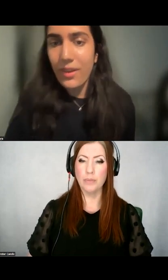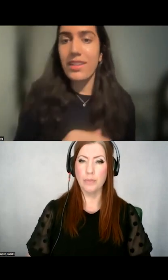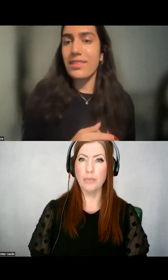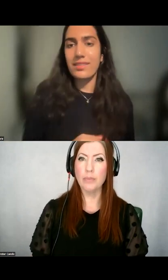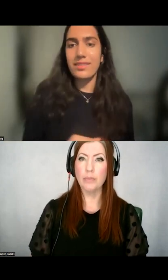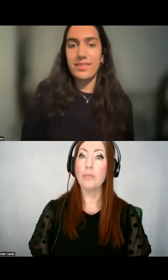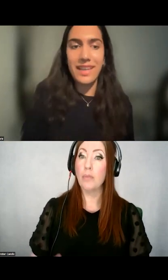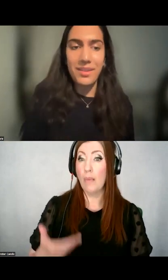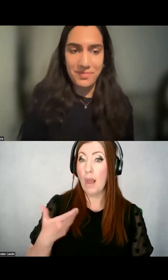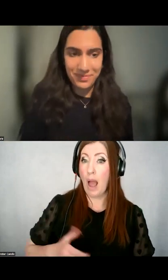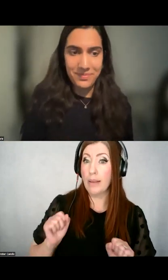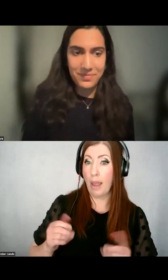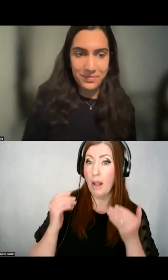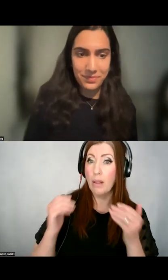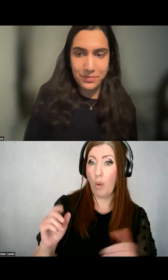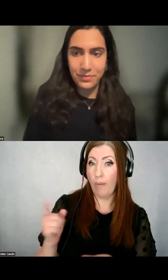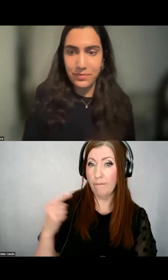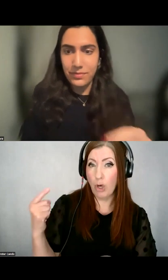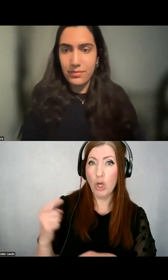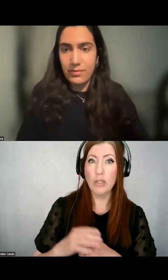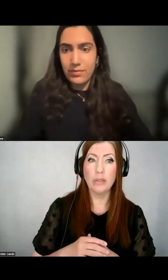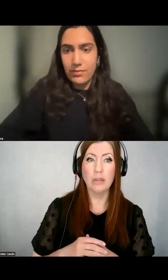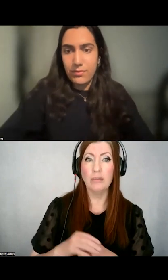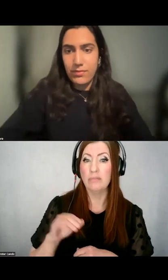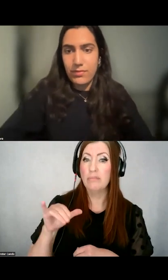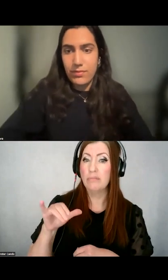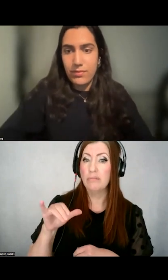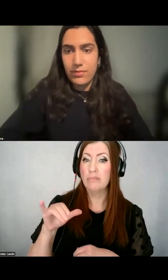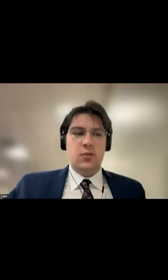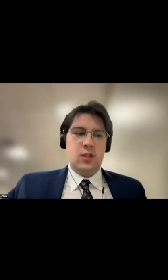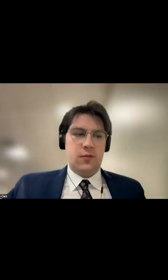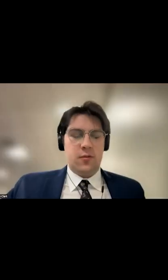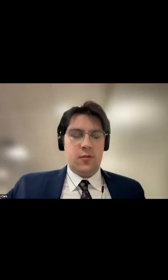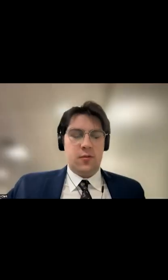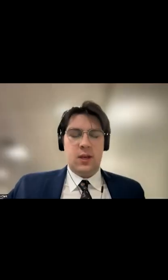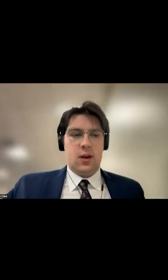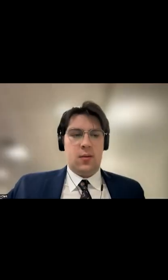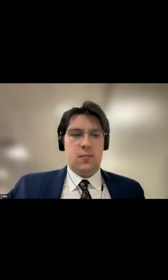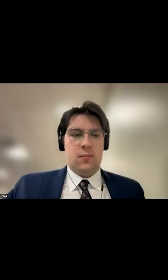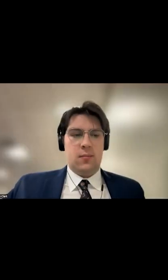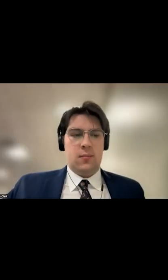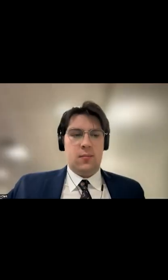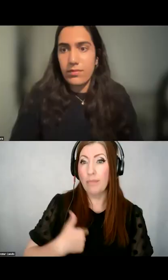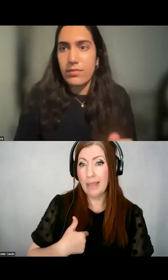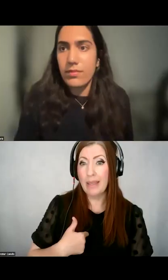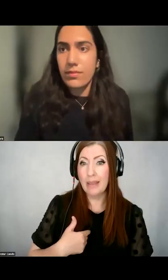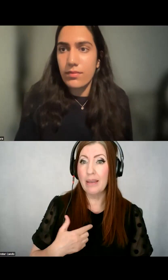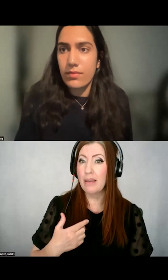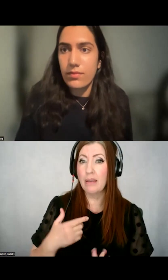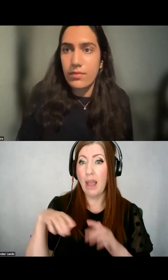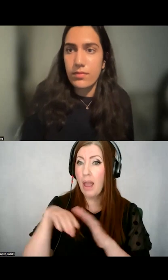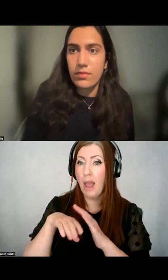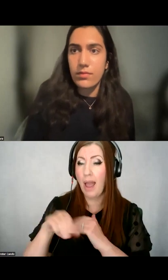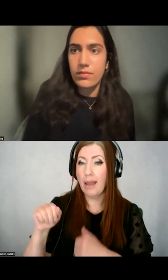I guess I can go first. Yeah, I think a huge thing for me is just